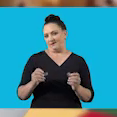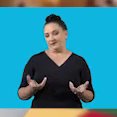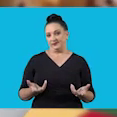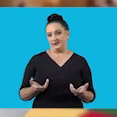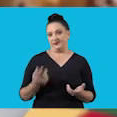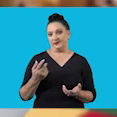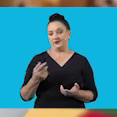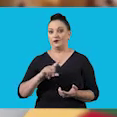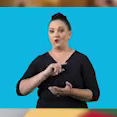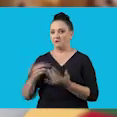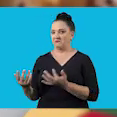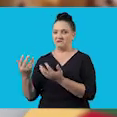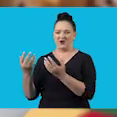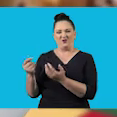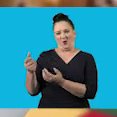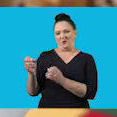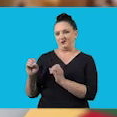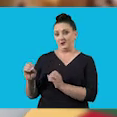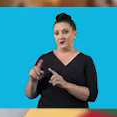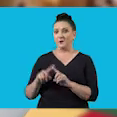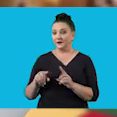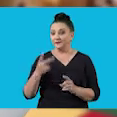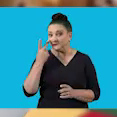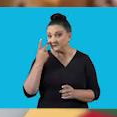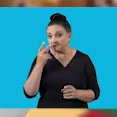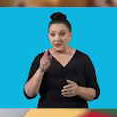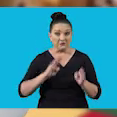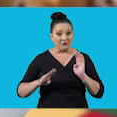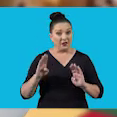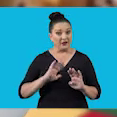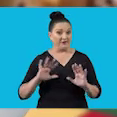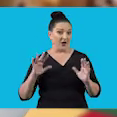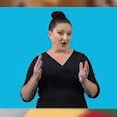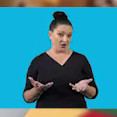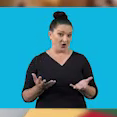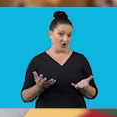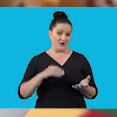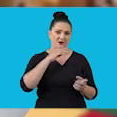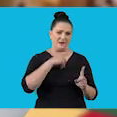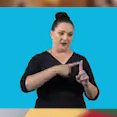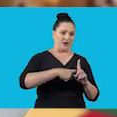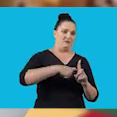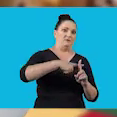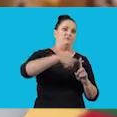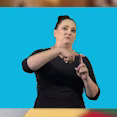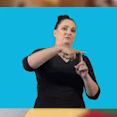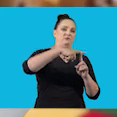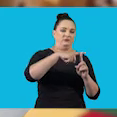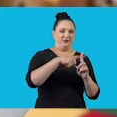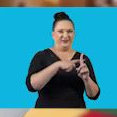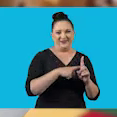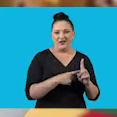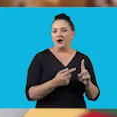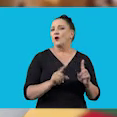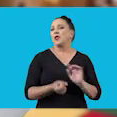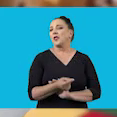So I hope you understood how the particles behave when we're increasing or we are decreasing the temperature, or when we are